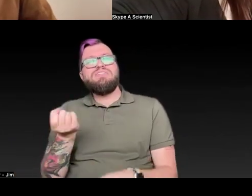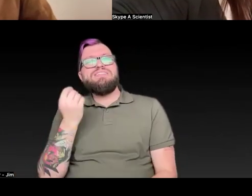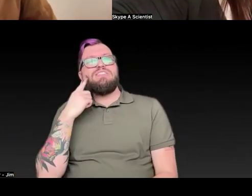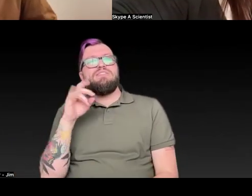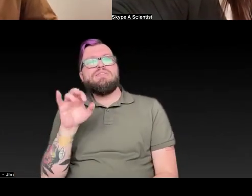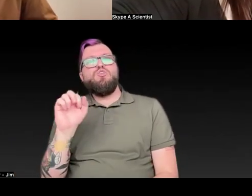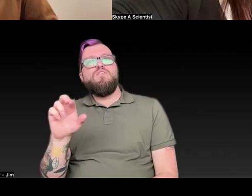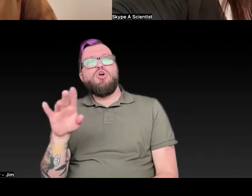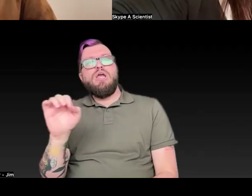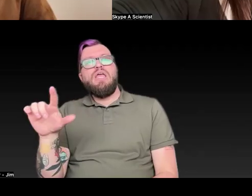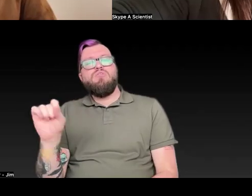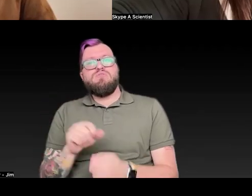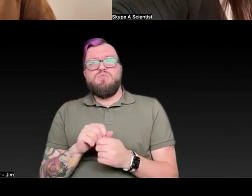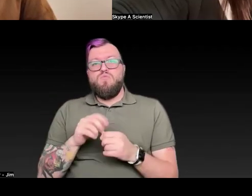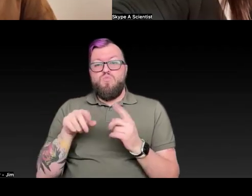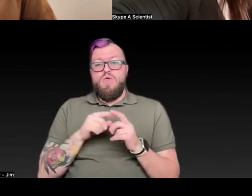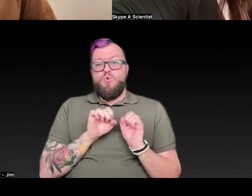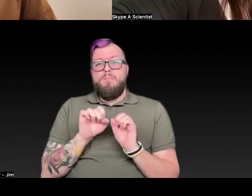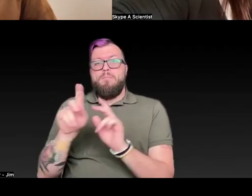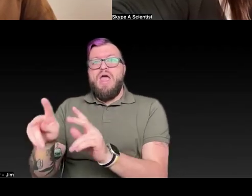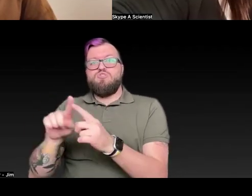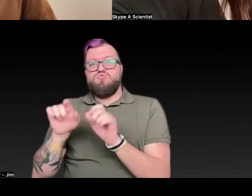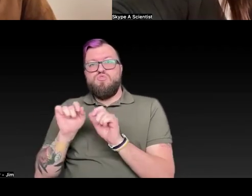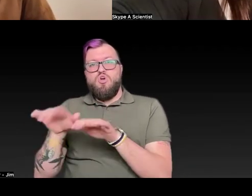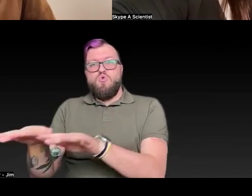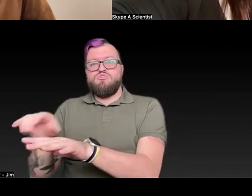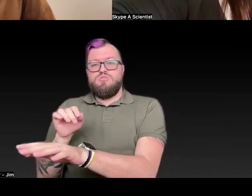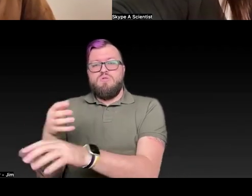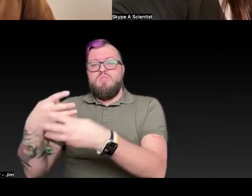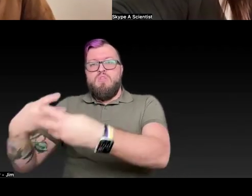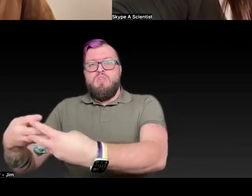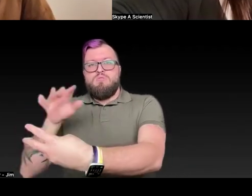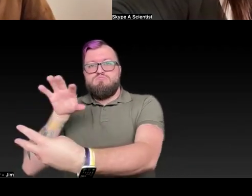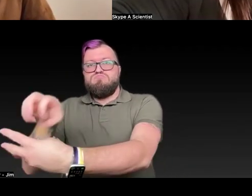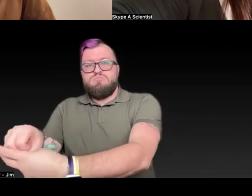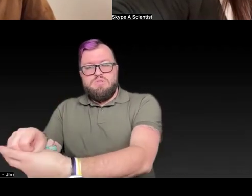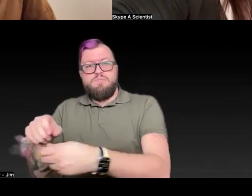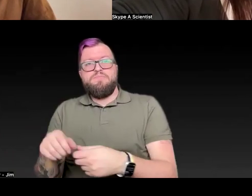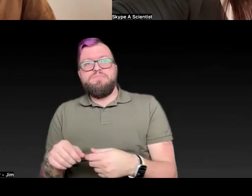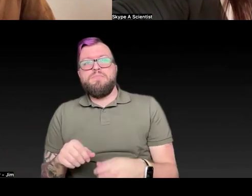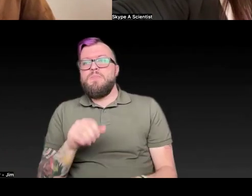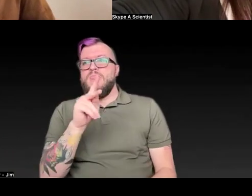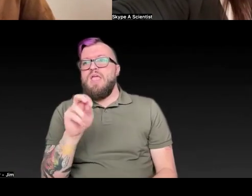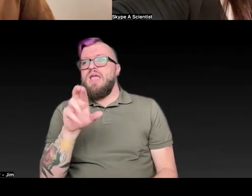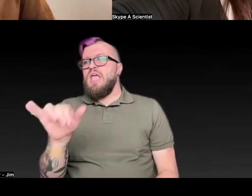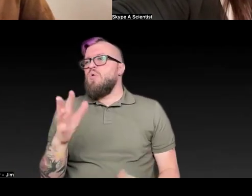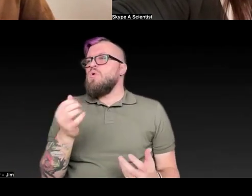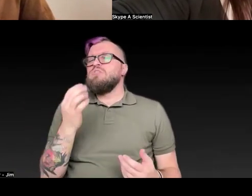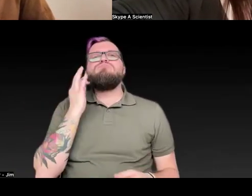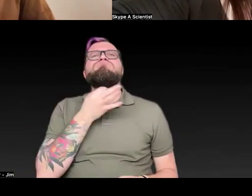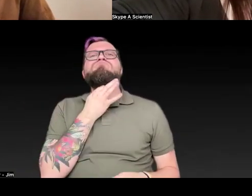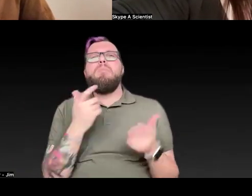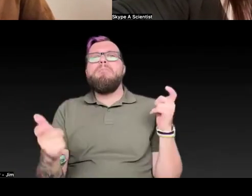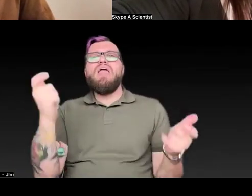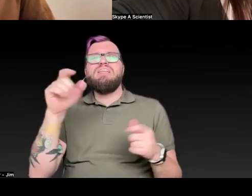also in nets and traps and things. oh, nice. Thanks. Carrie wants to know what is the largest eel you've ever seen in person?